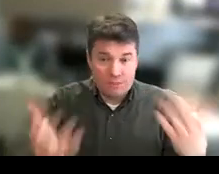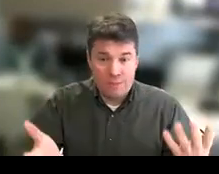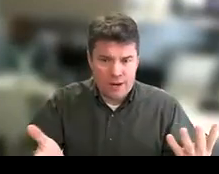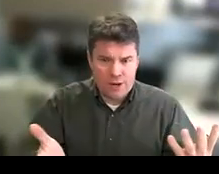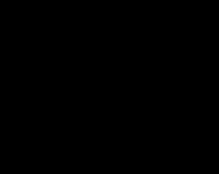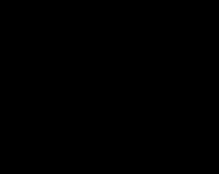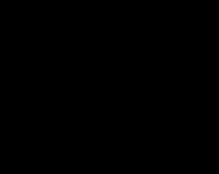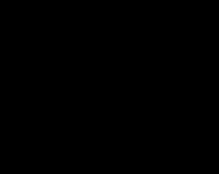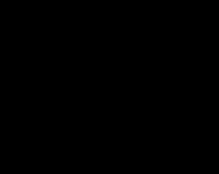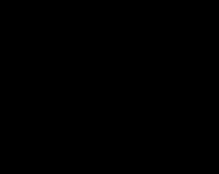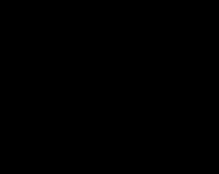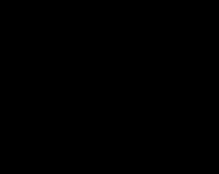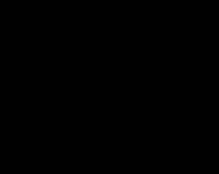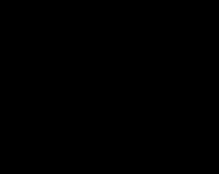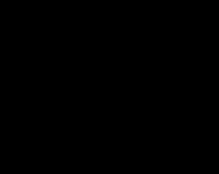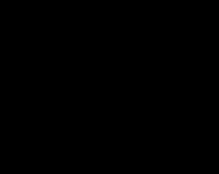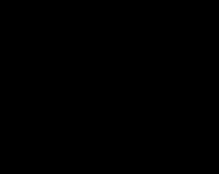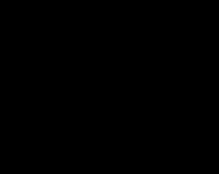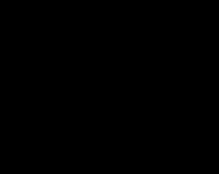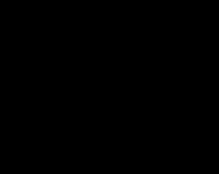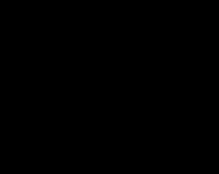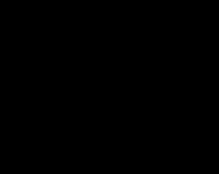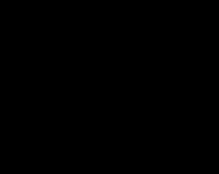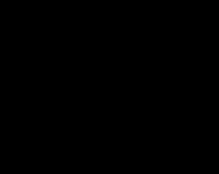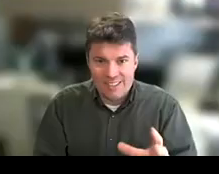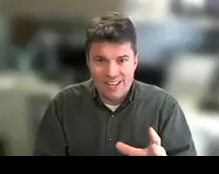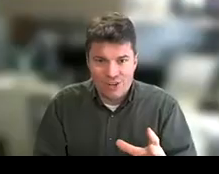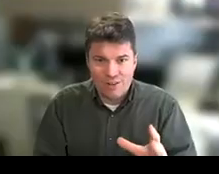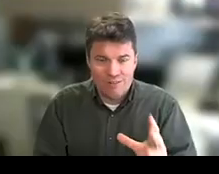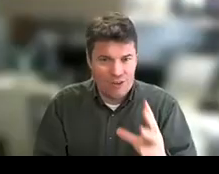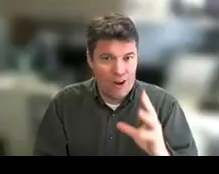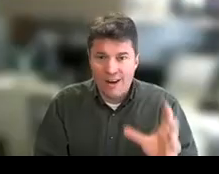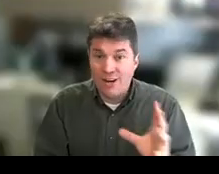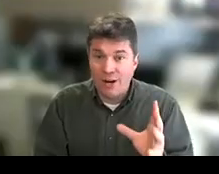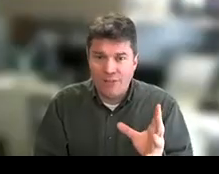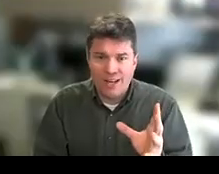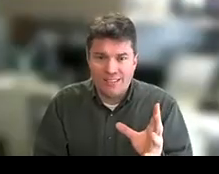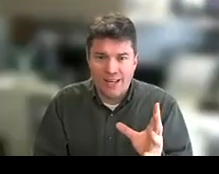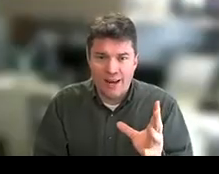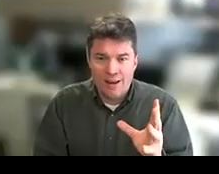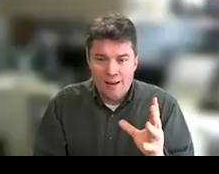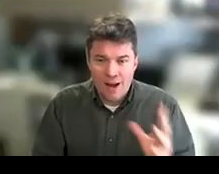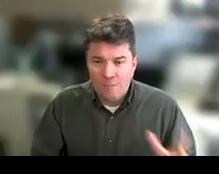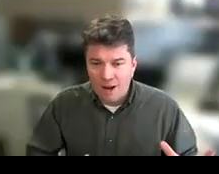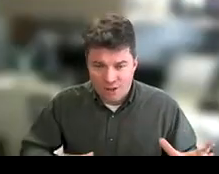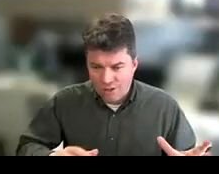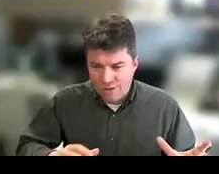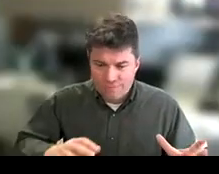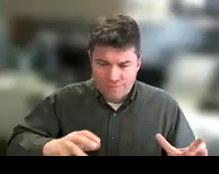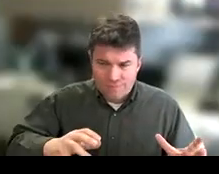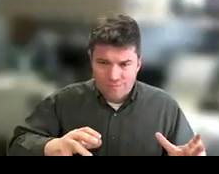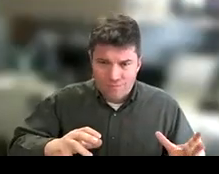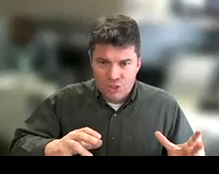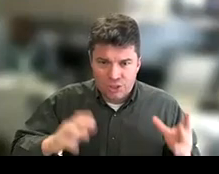started speaking generally something important and I realized in the middle of that discussion, they're not catching anything I say, I'm